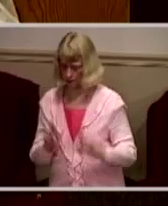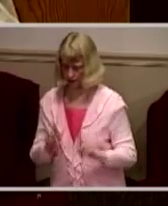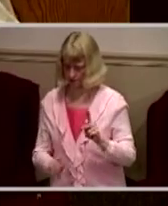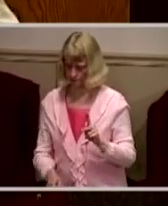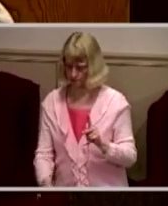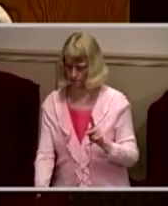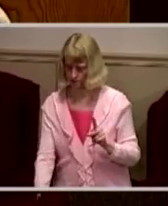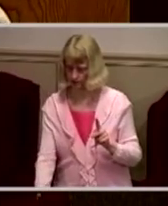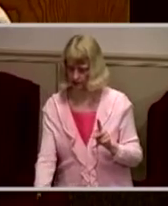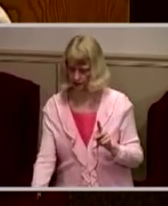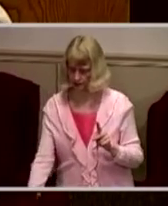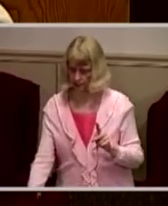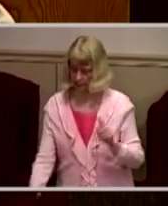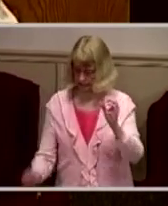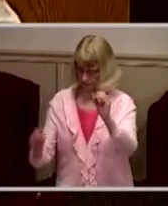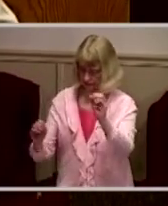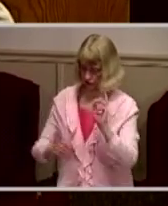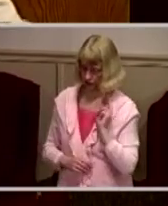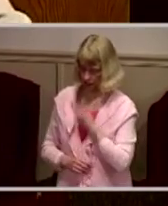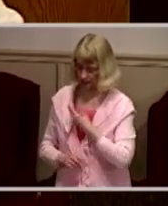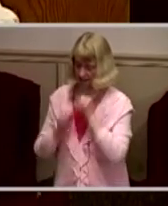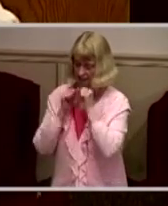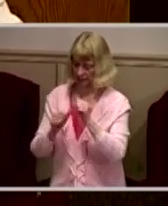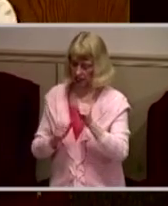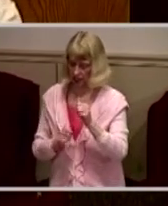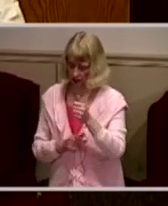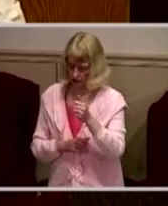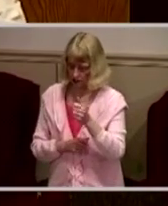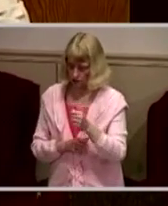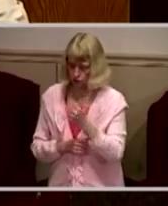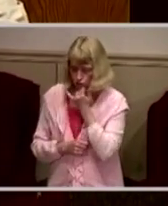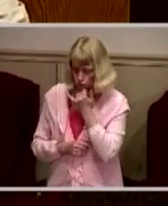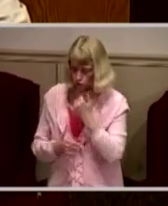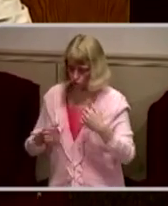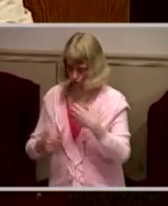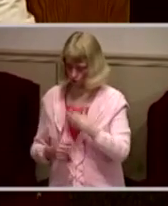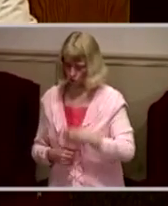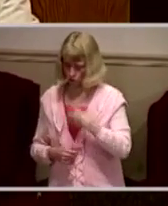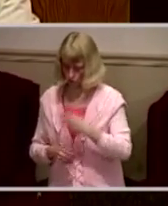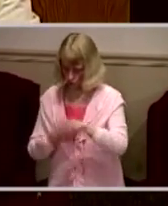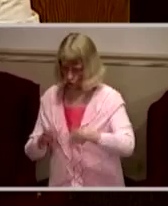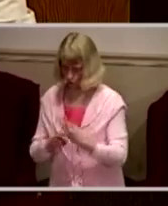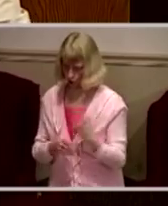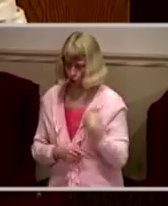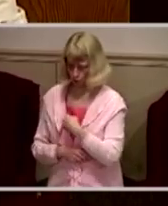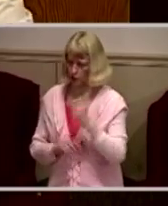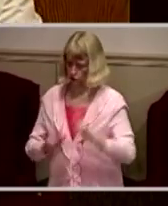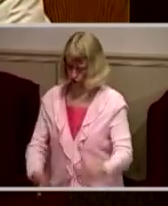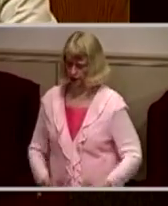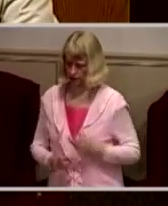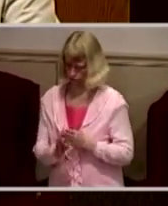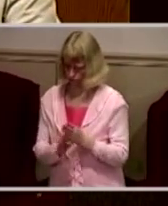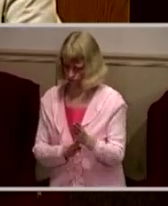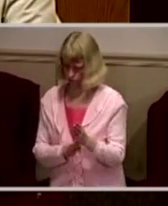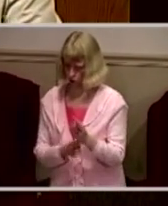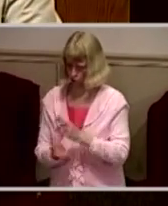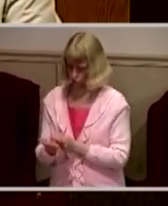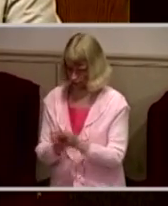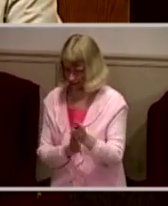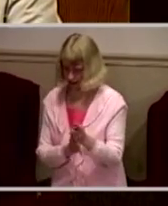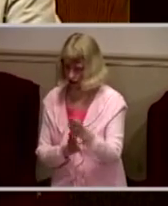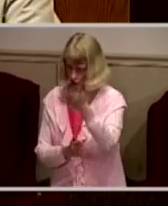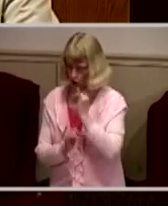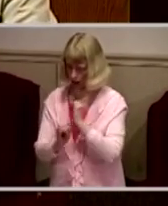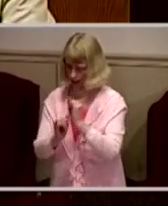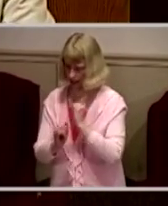men, teaching us that denying ungodliness and worldly lusts, we should live soberly,